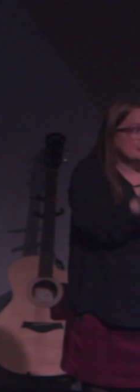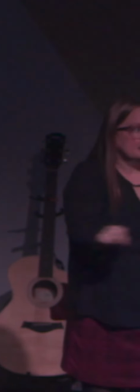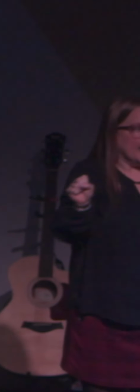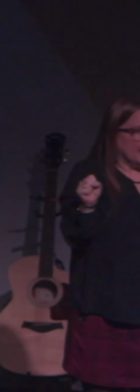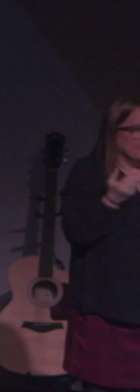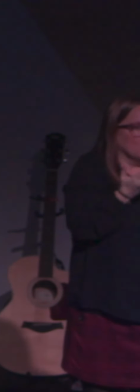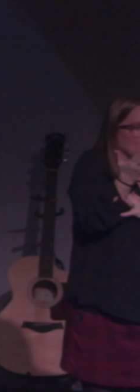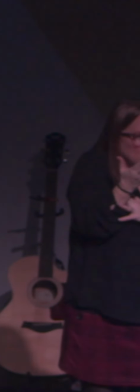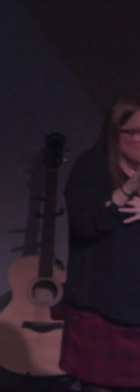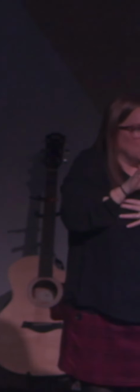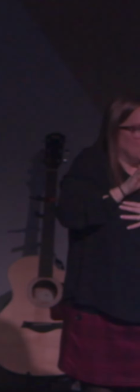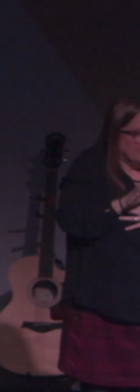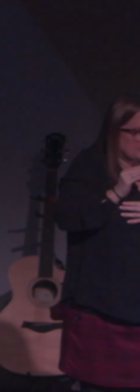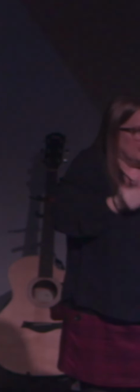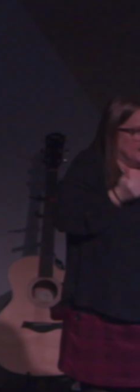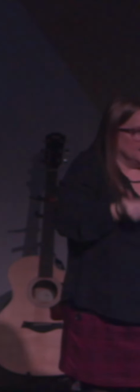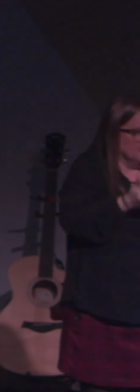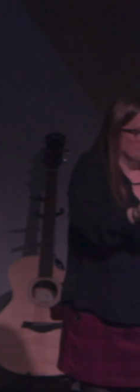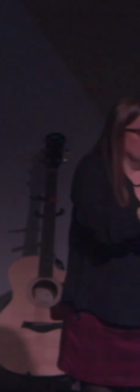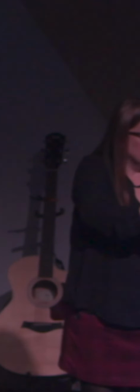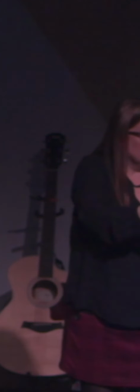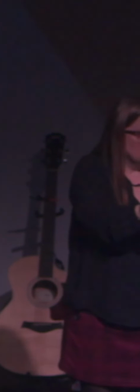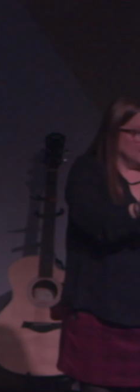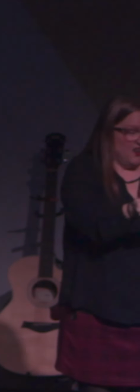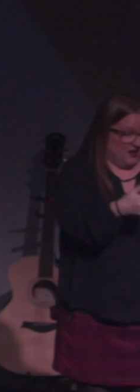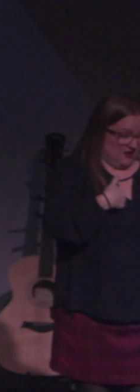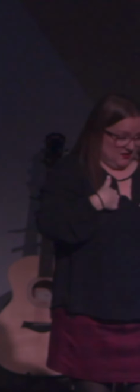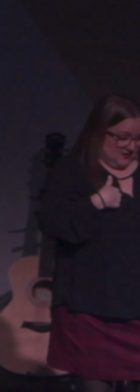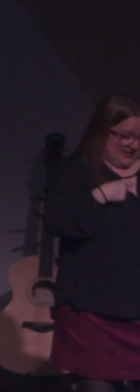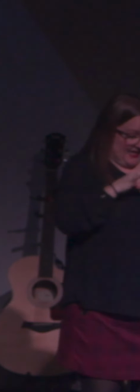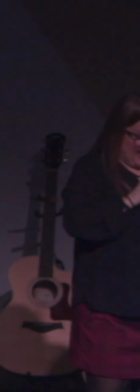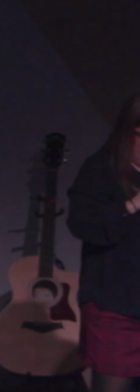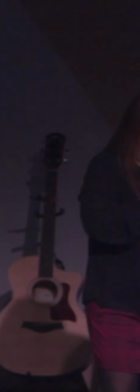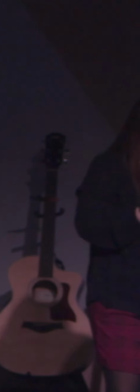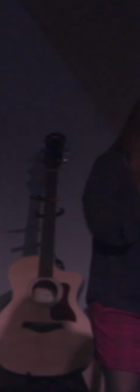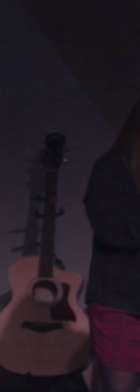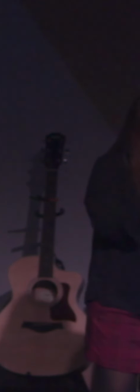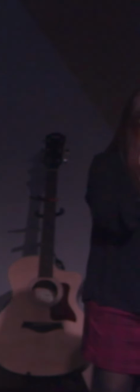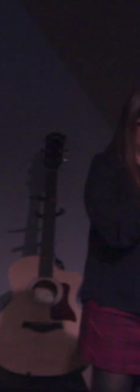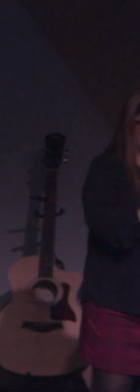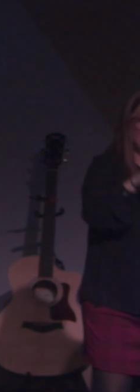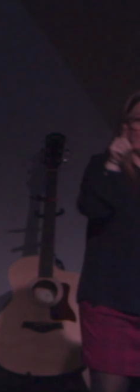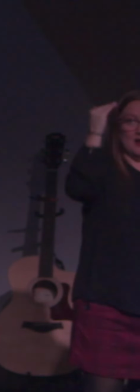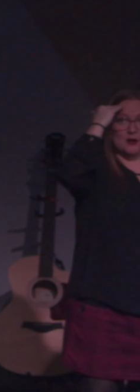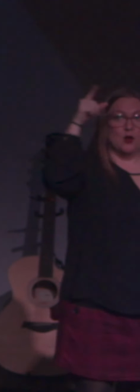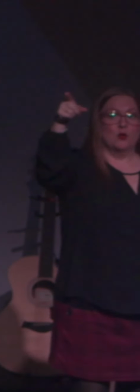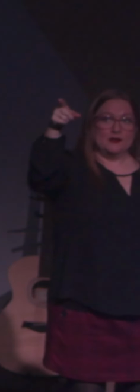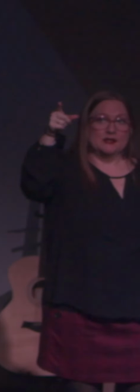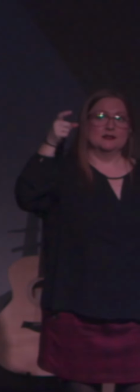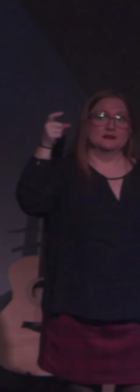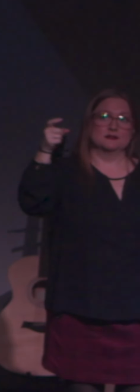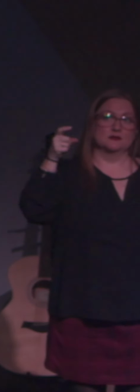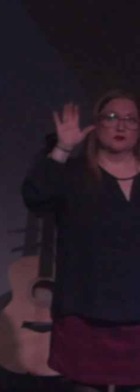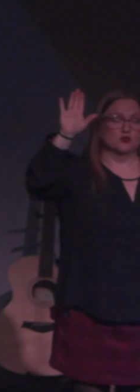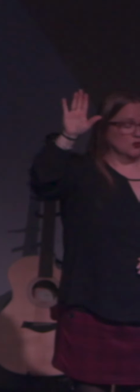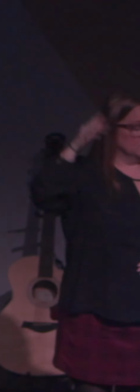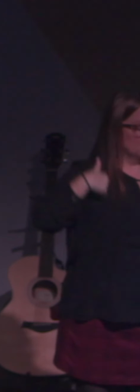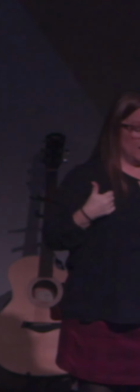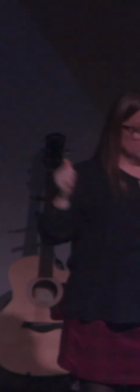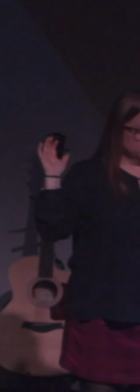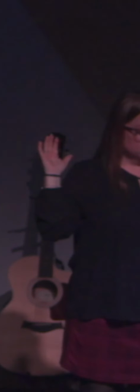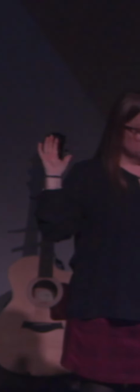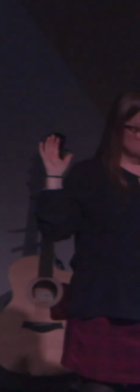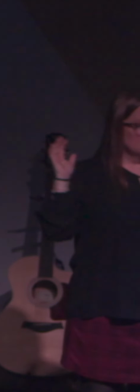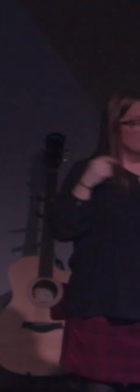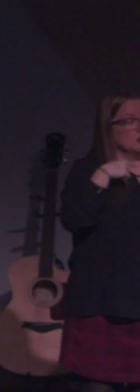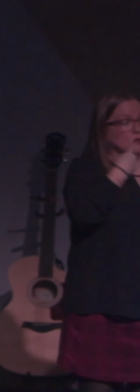Joseph could not have connected those dots at the beginning. All he could do was trust that the dot connector was at work. And I'm telling you, in my life,